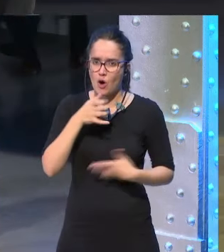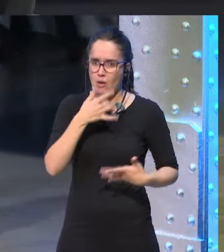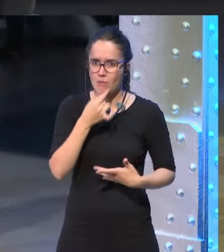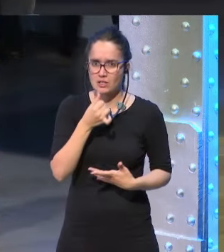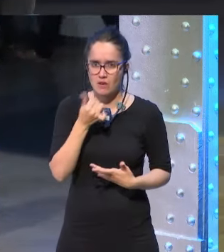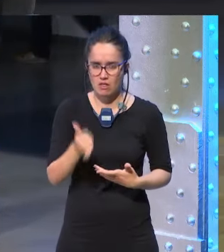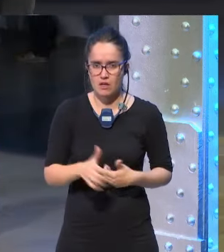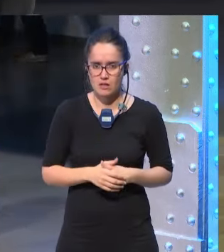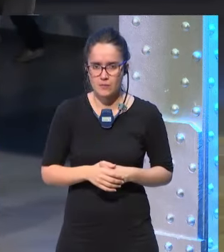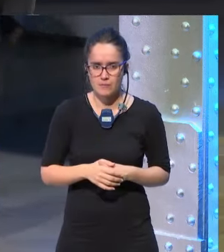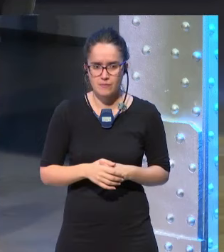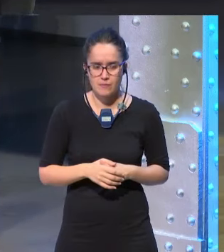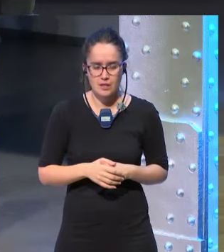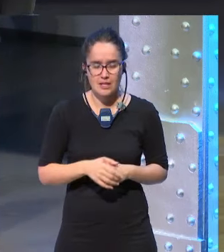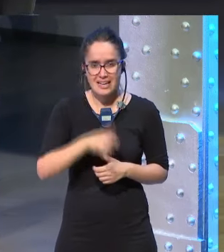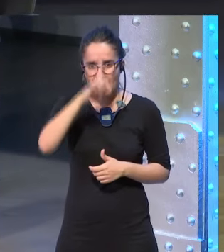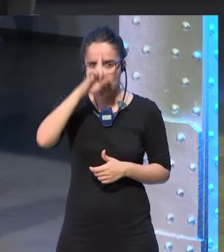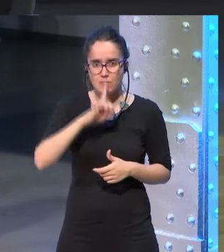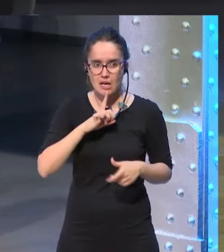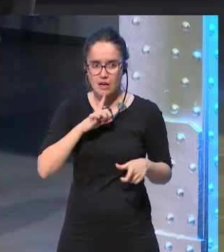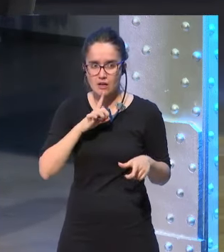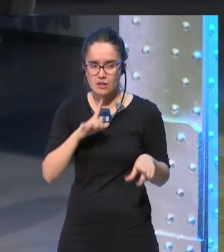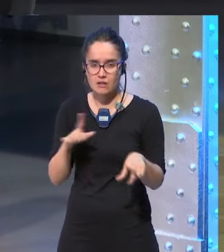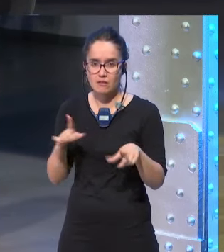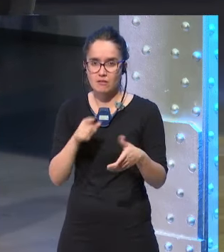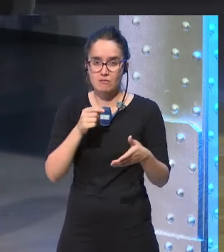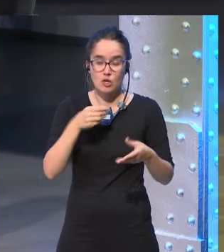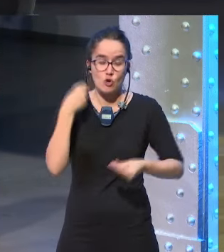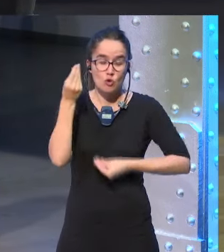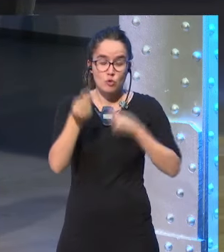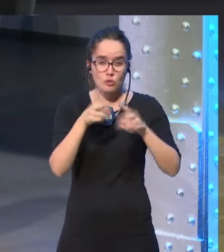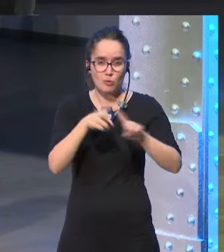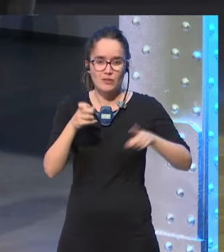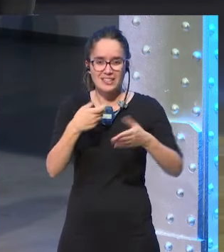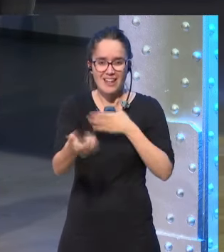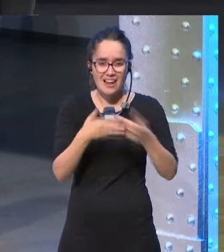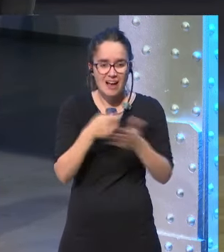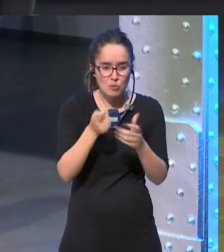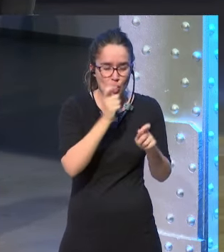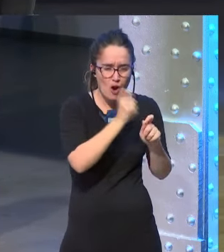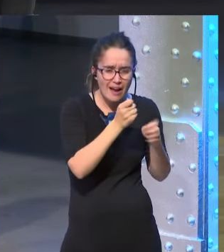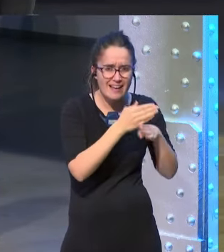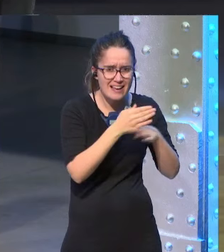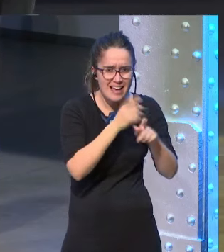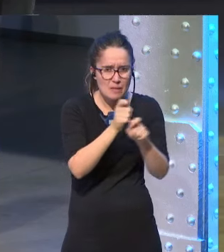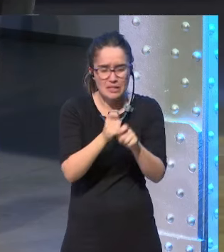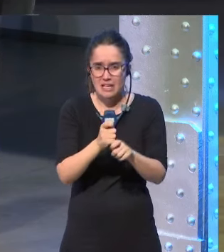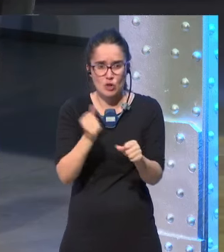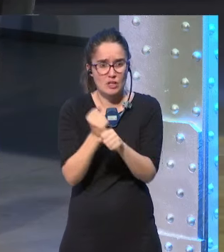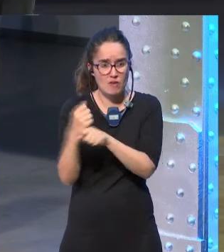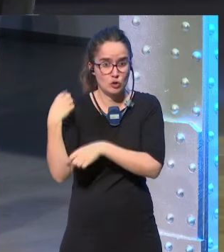of the carpenter really working with, these old tools. This is not the case anymore anyway. So today's